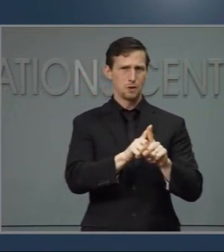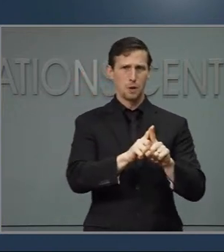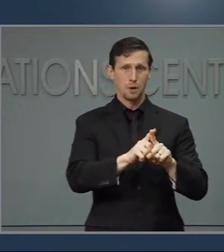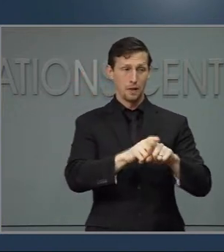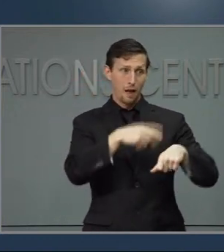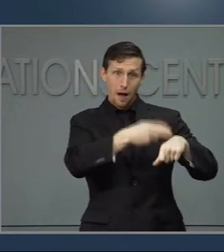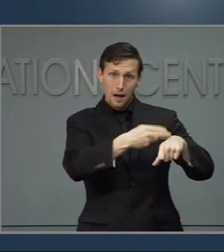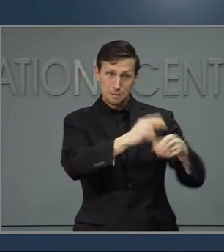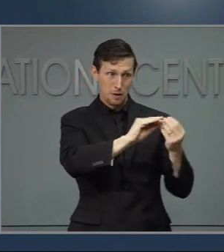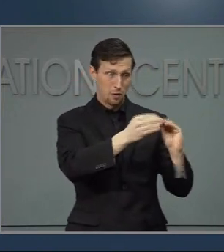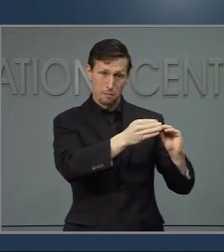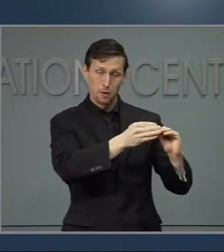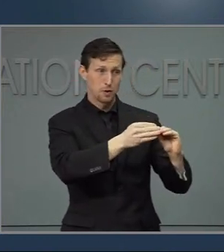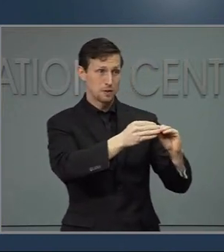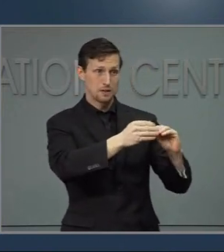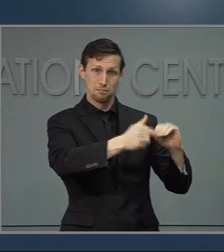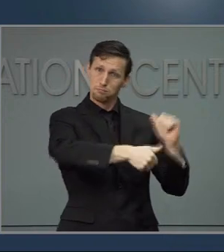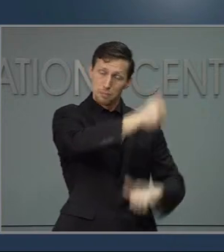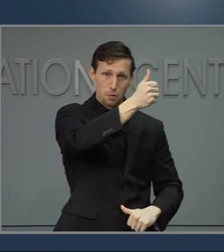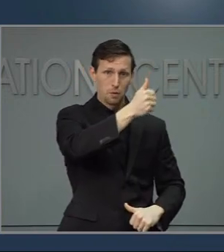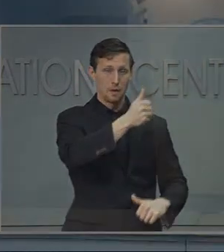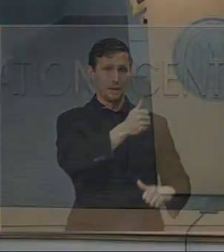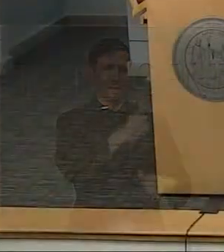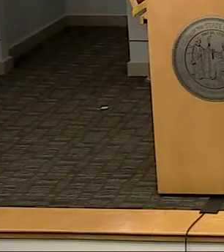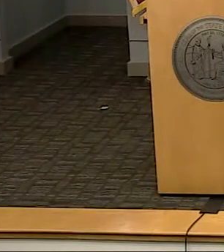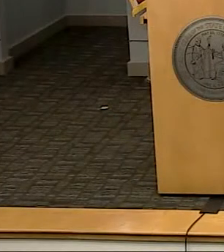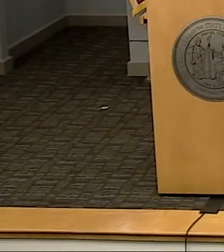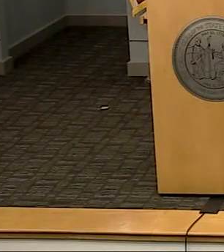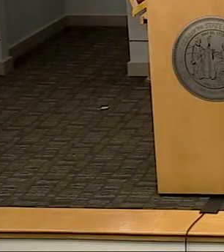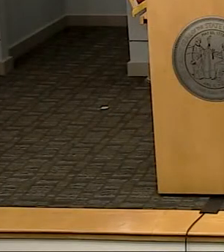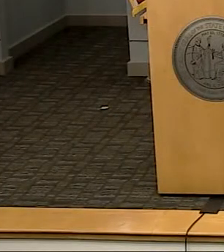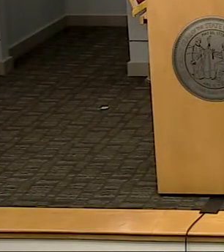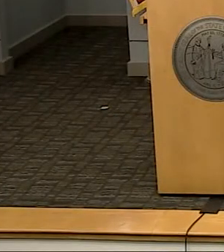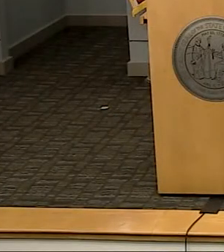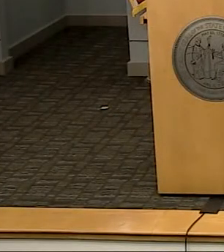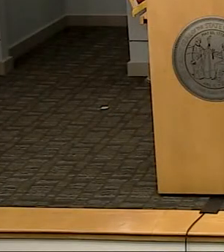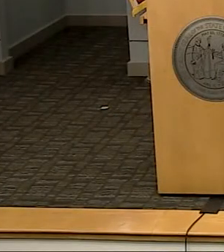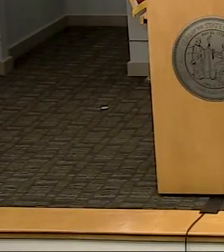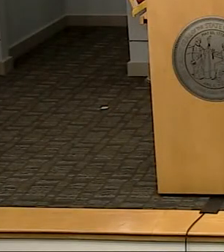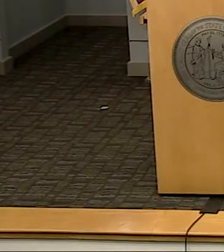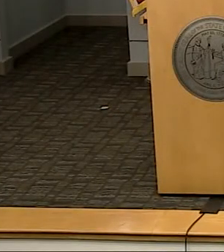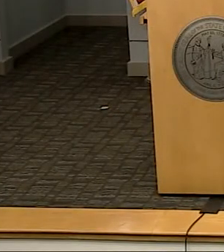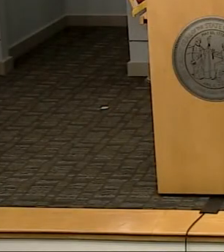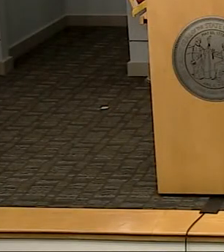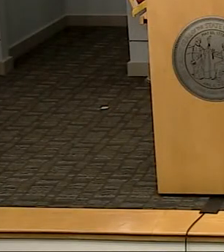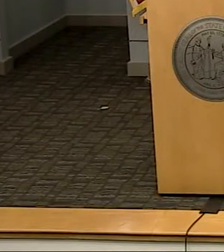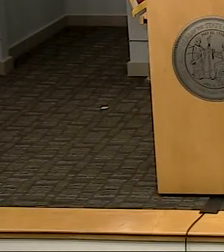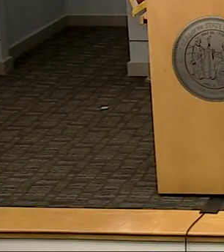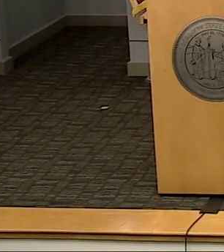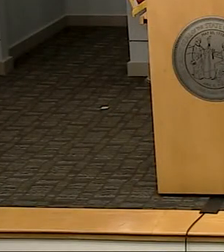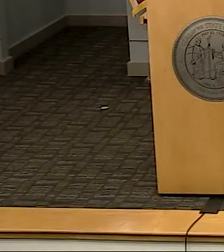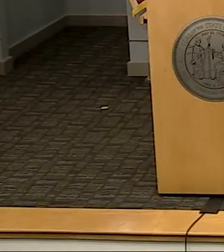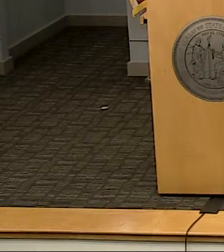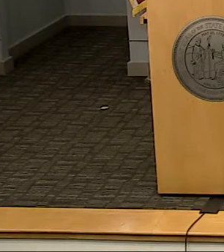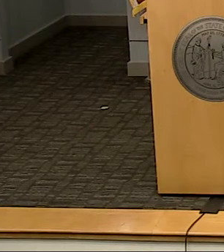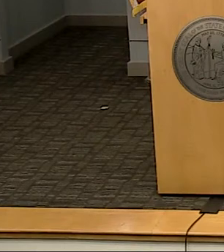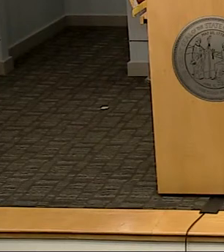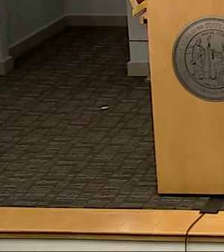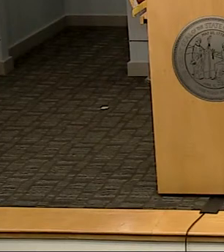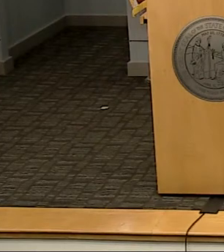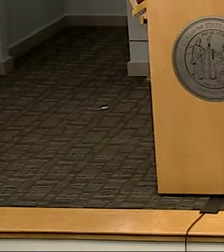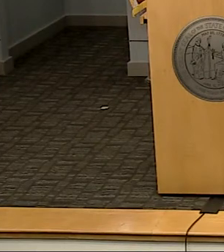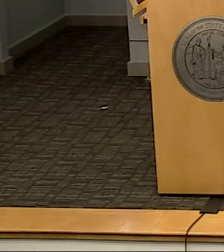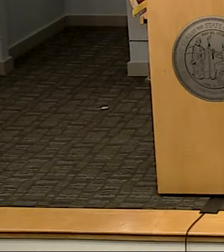hospital and record numbers in the intensive care unit. I'm very, very worried and talking regularly with our hospital leaders.